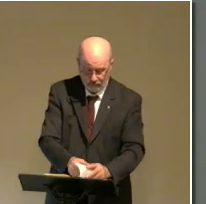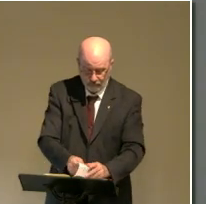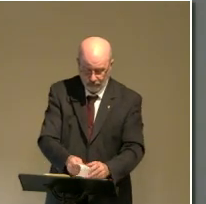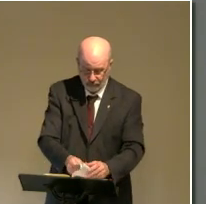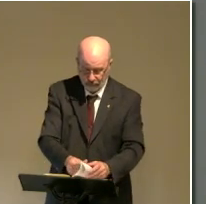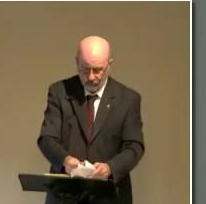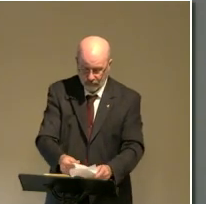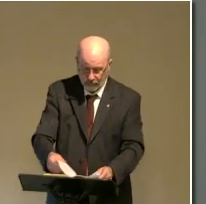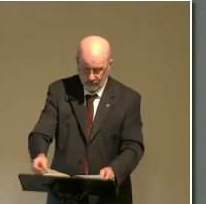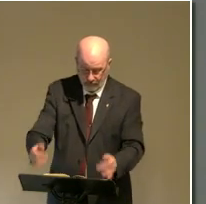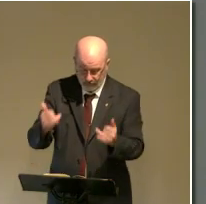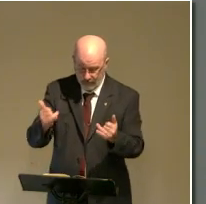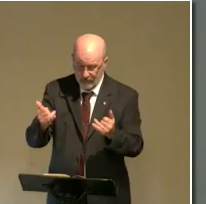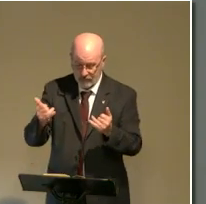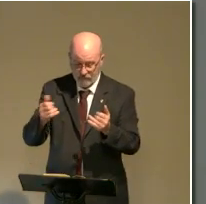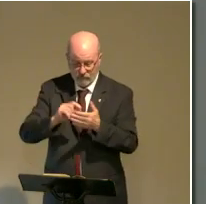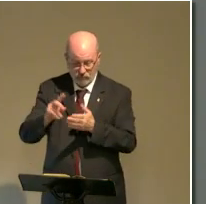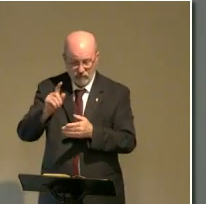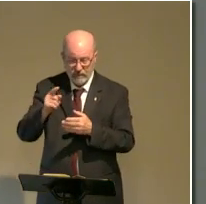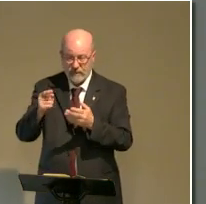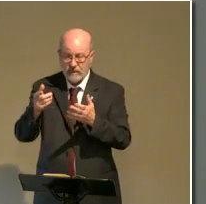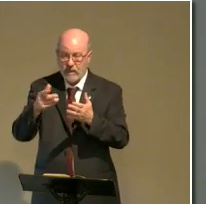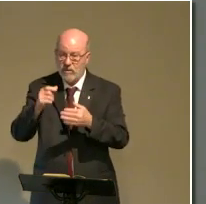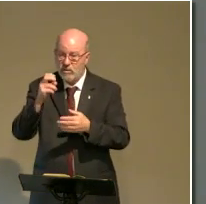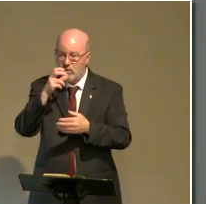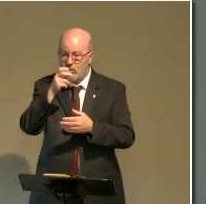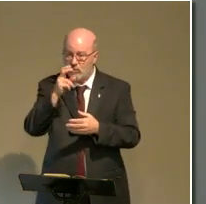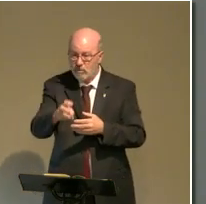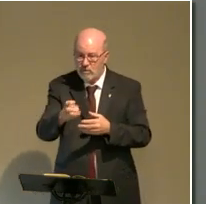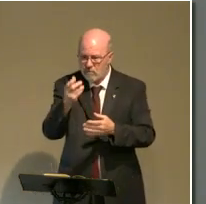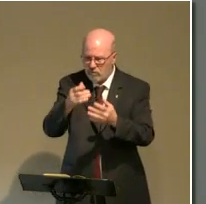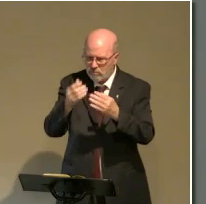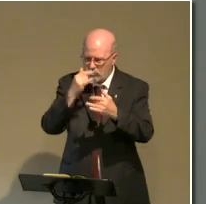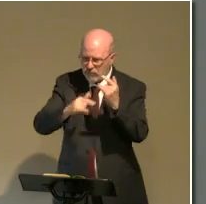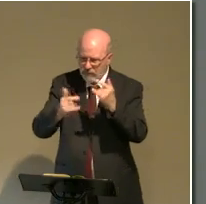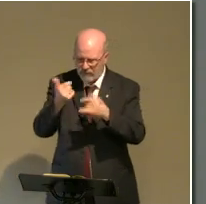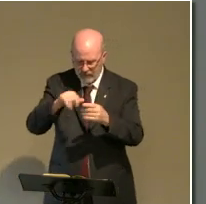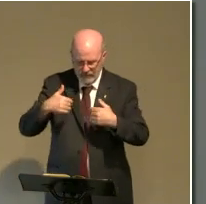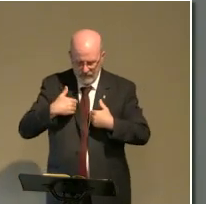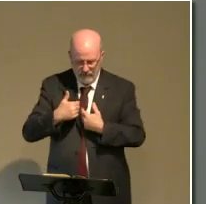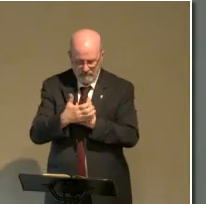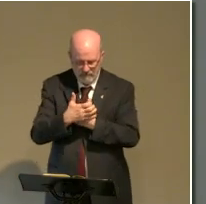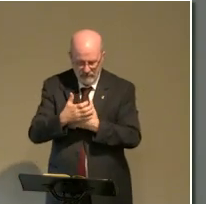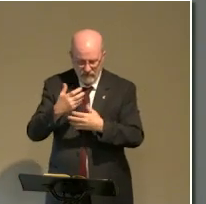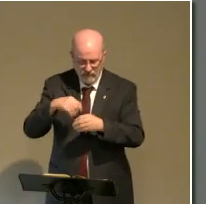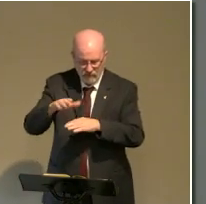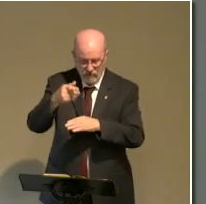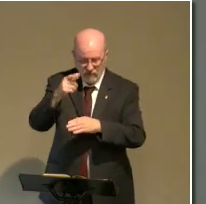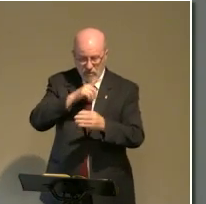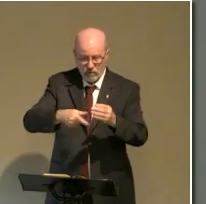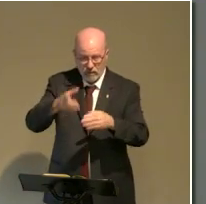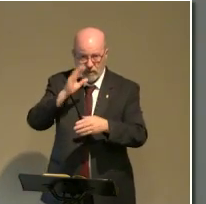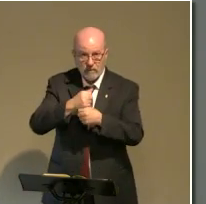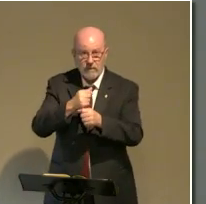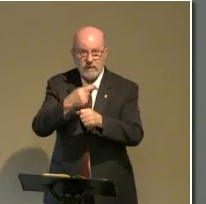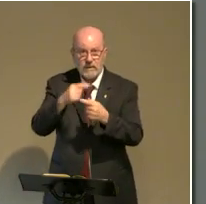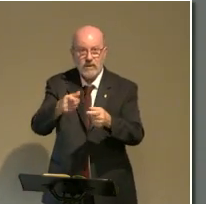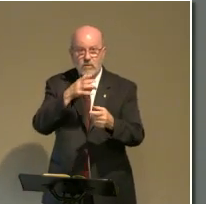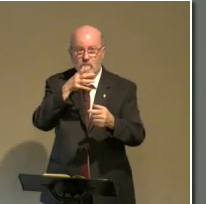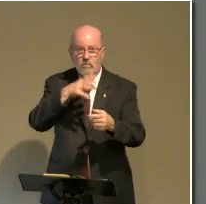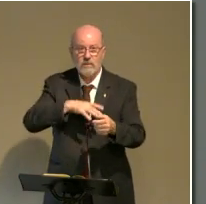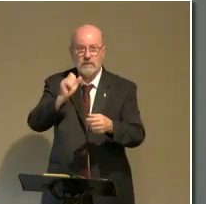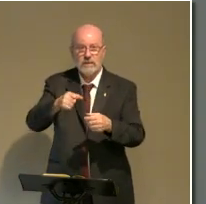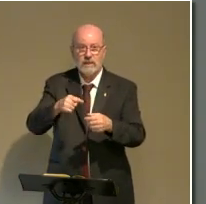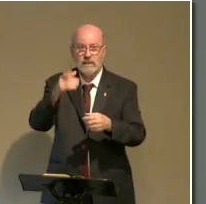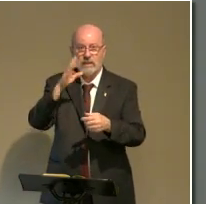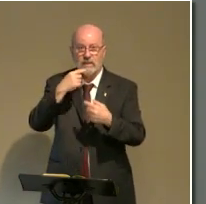Verse 1, now the serpent was more subtle than any beast of the field which the Lord God hath made, and said unto the woman, yea,